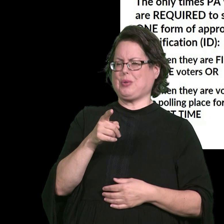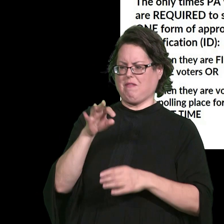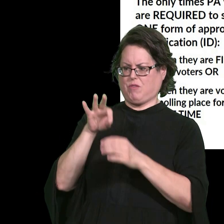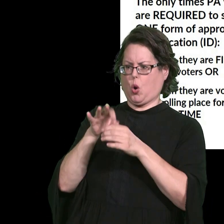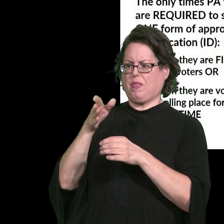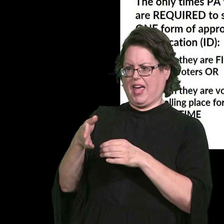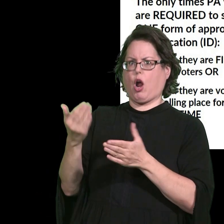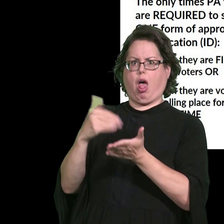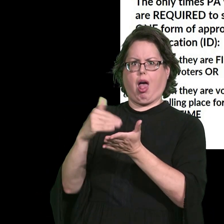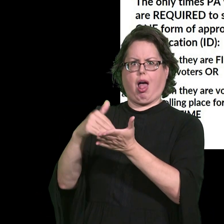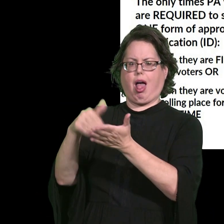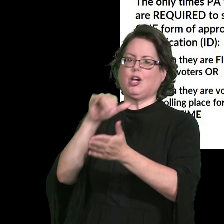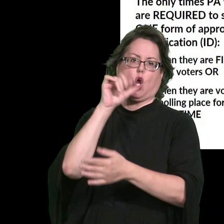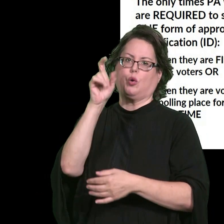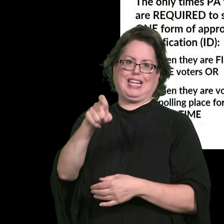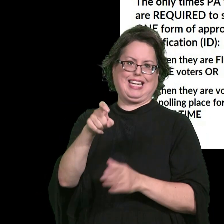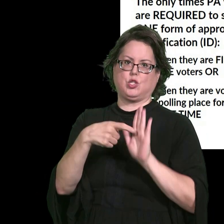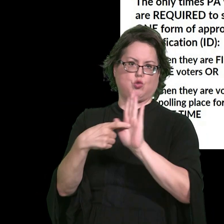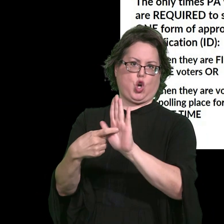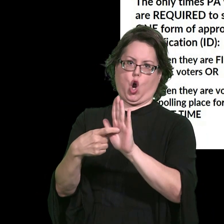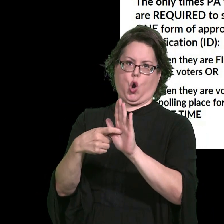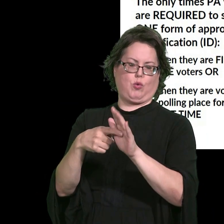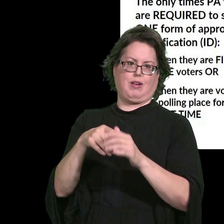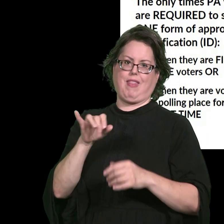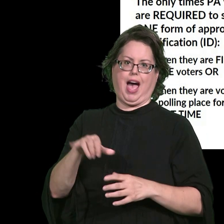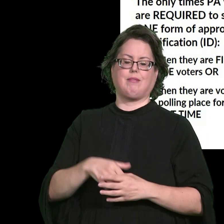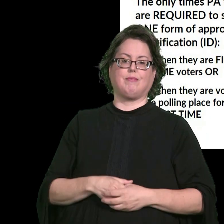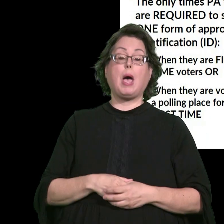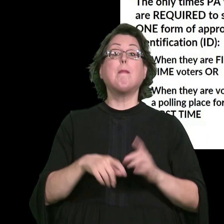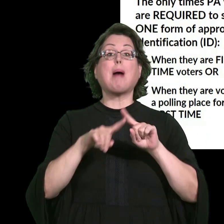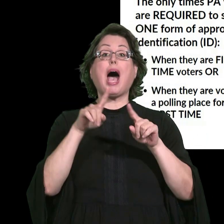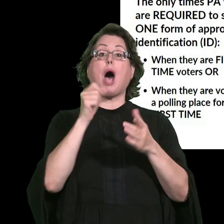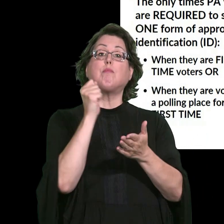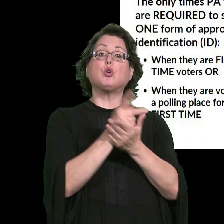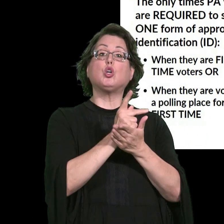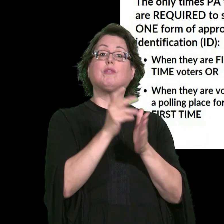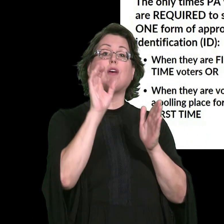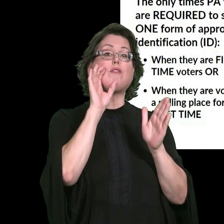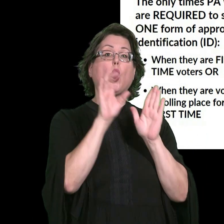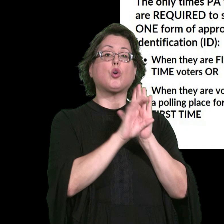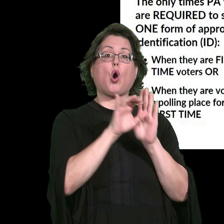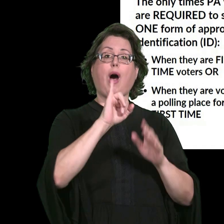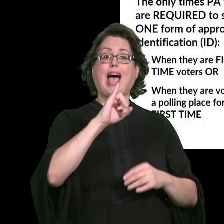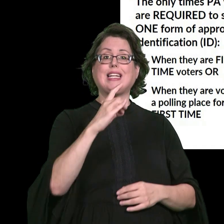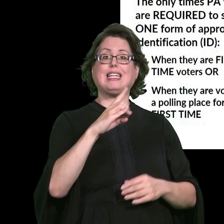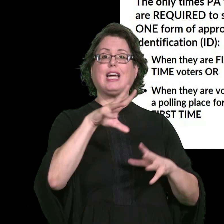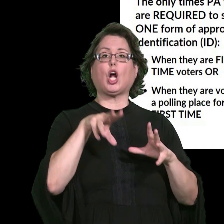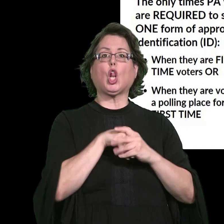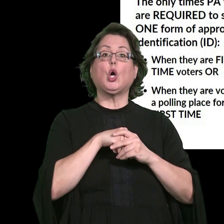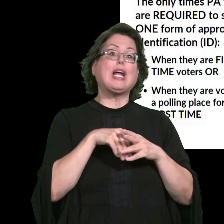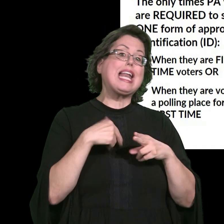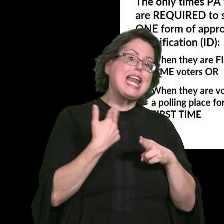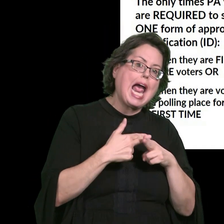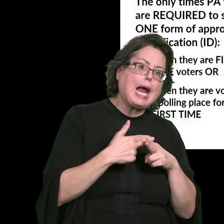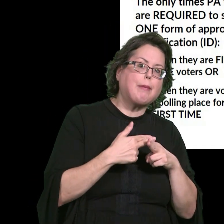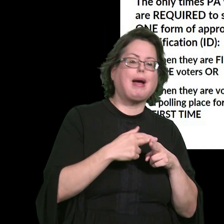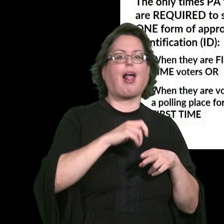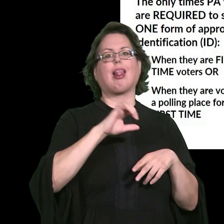polling place in Pennsylvania. Approved photo IDs include those with your name, such